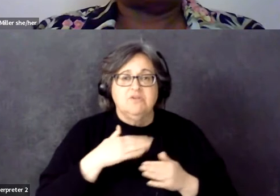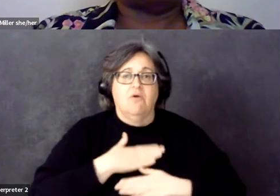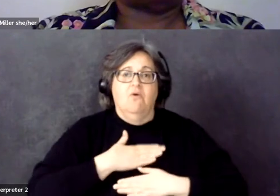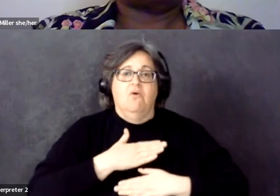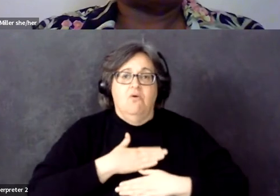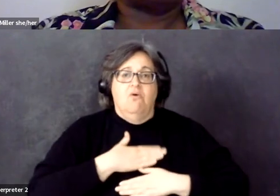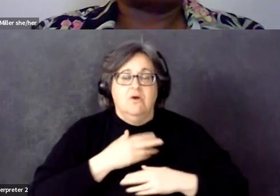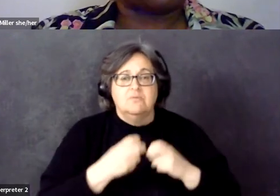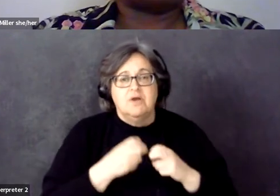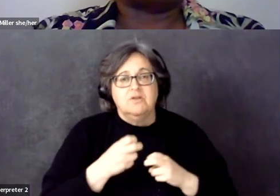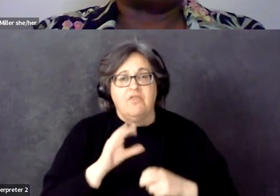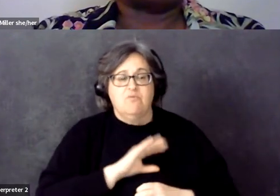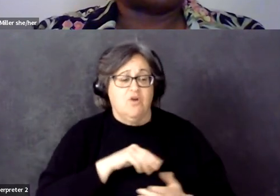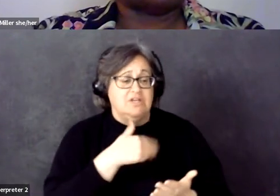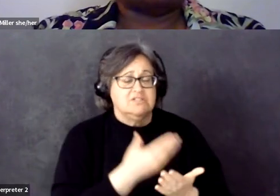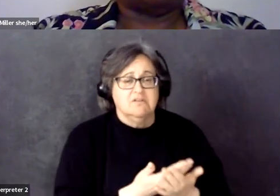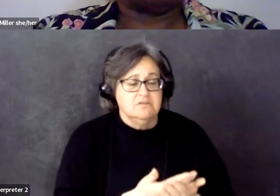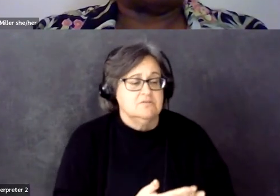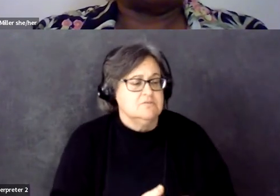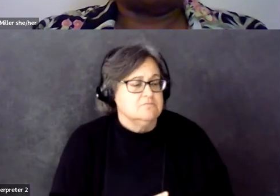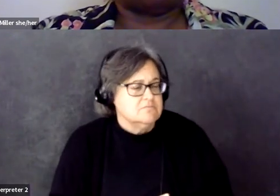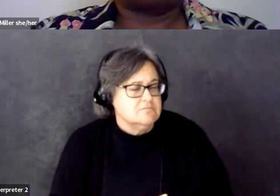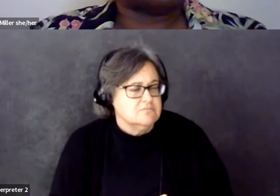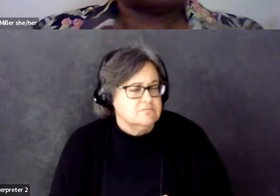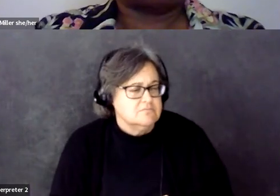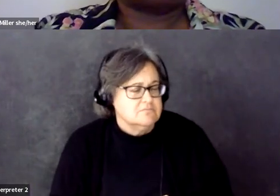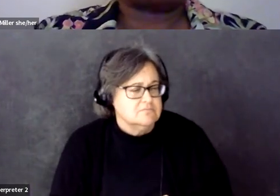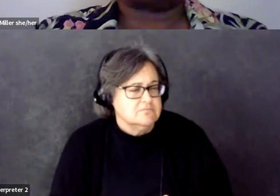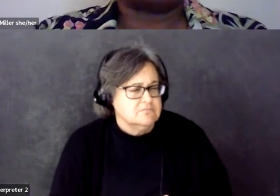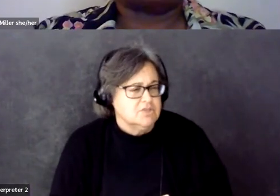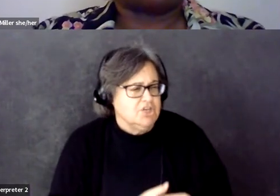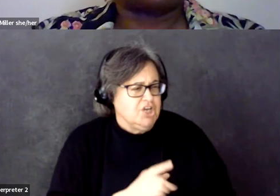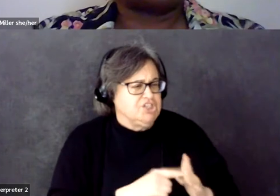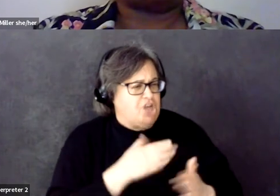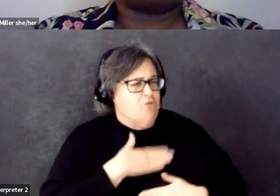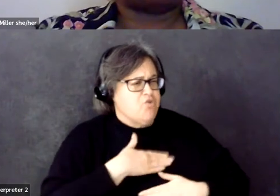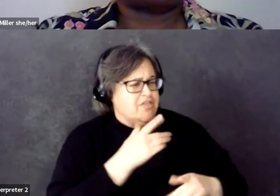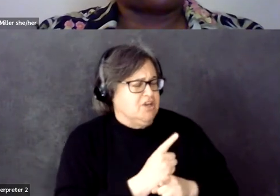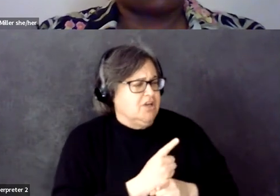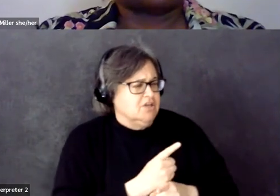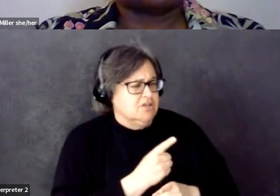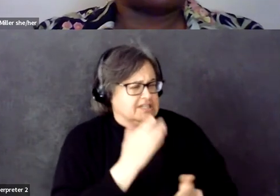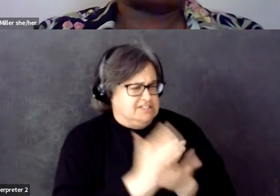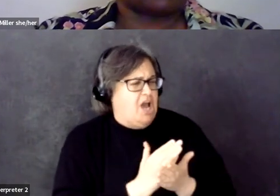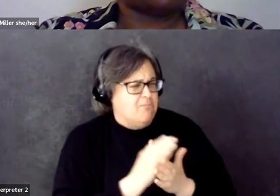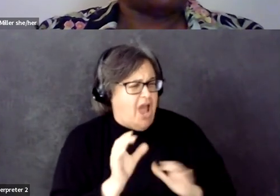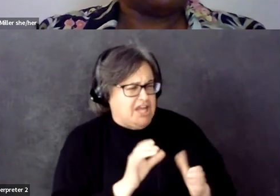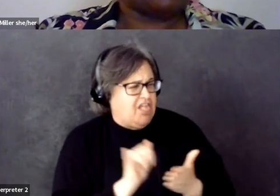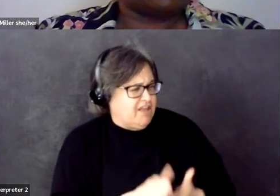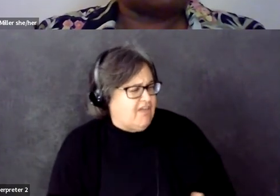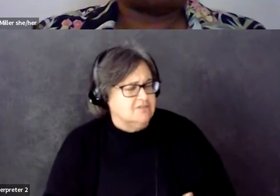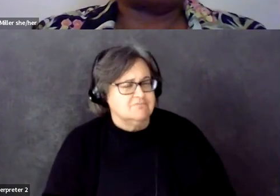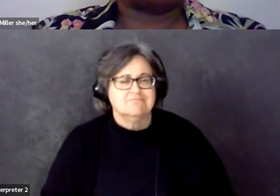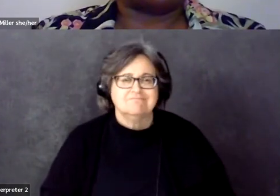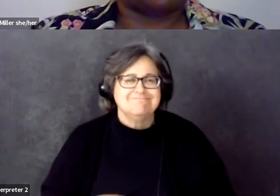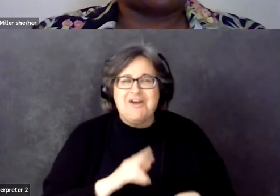and the police got there and said, you know, start breathing right, stop acting like that.